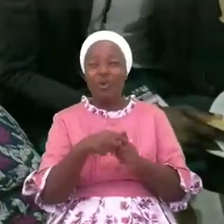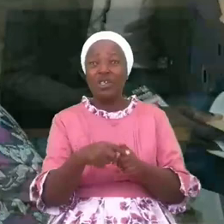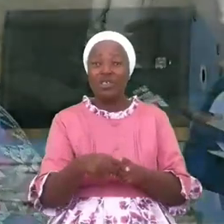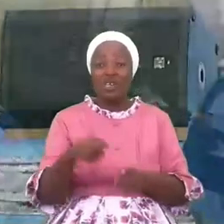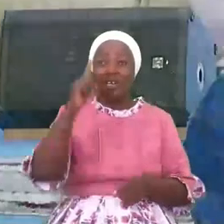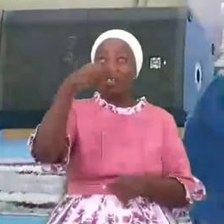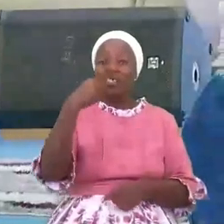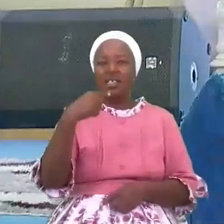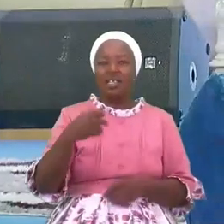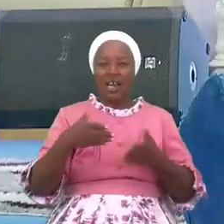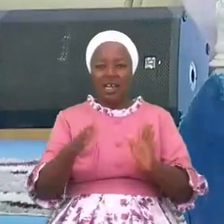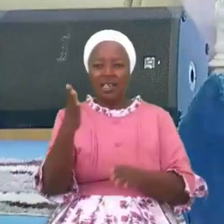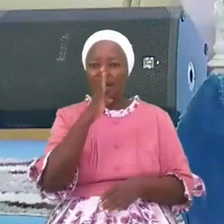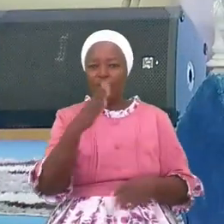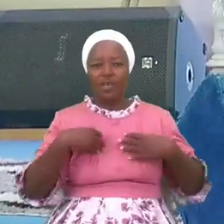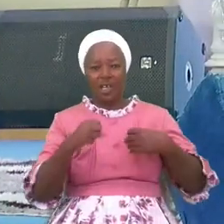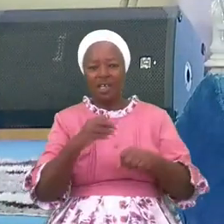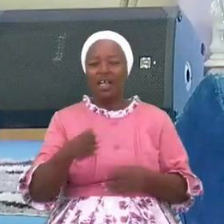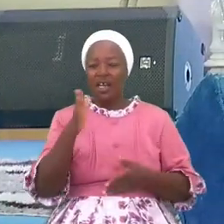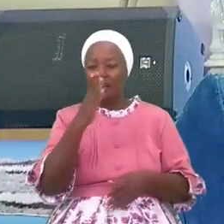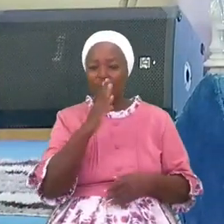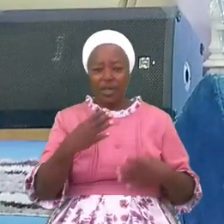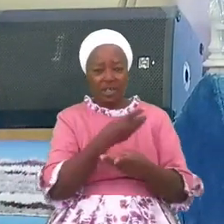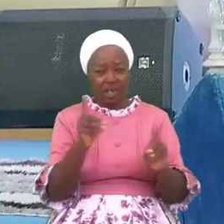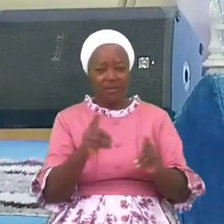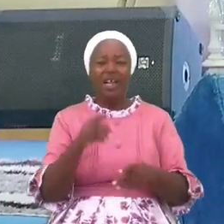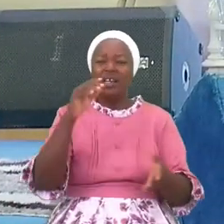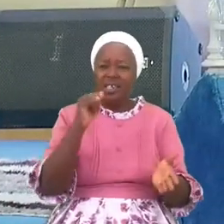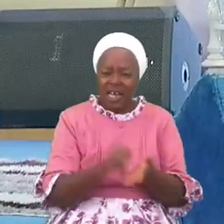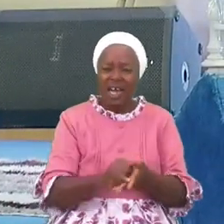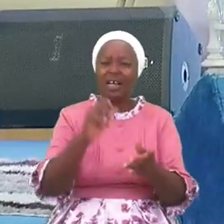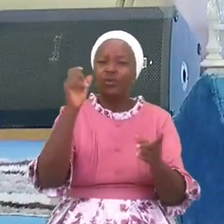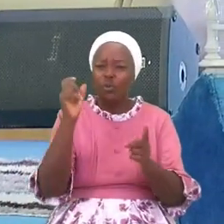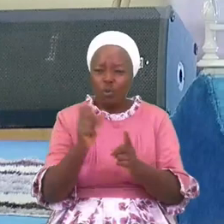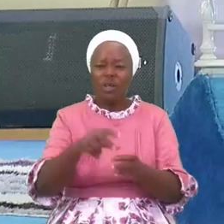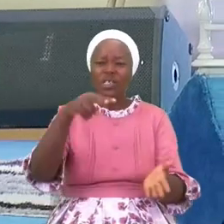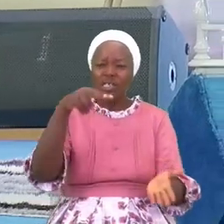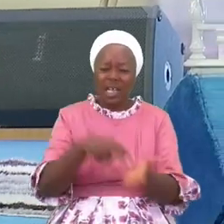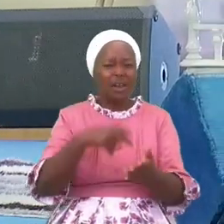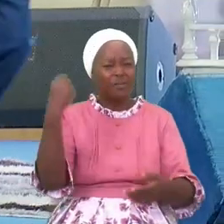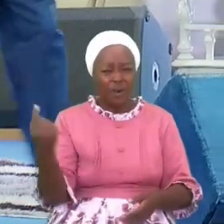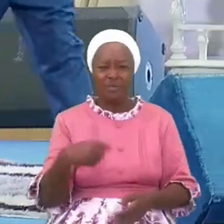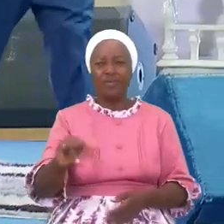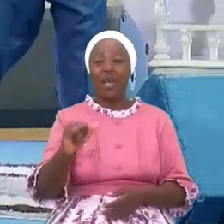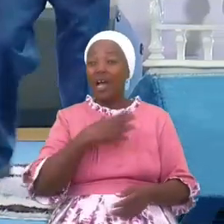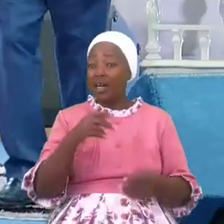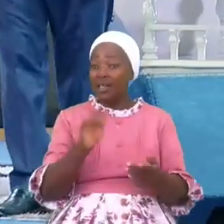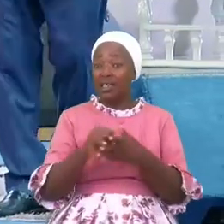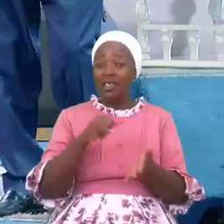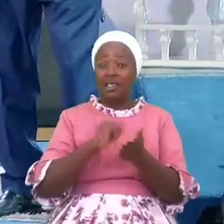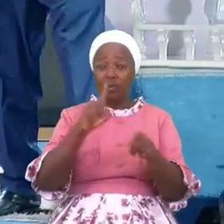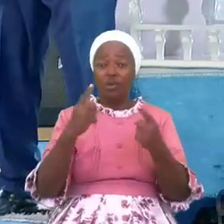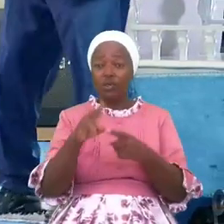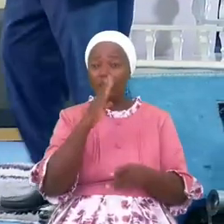deliverance, that word stands forever and it's going to be fulfilled. And tonight, that